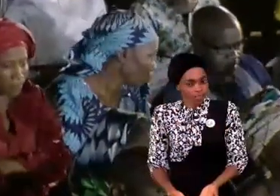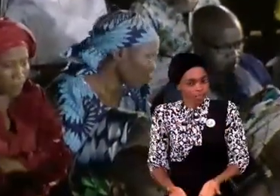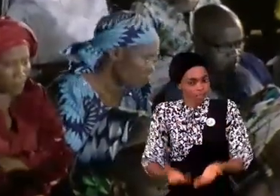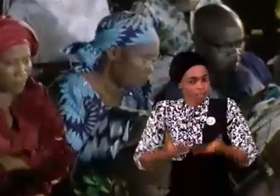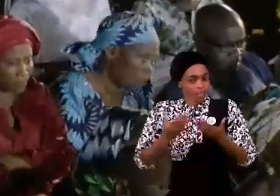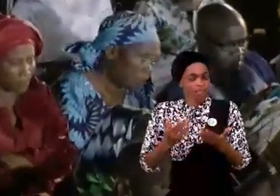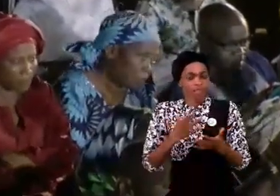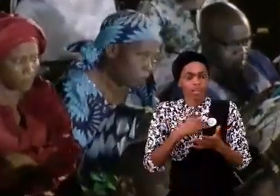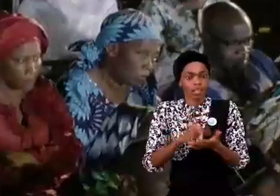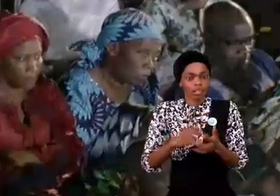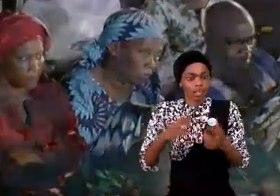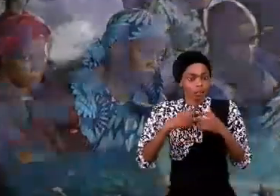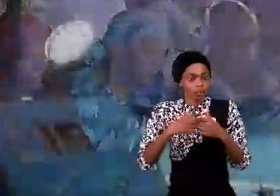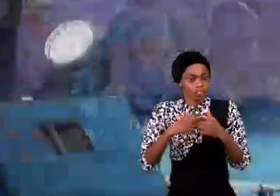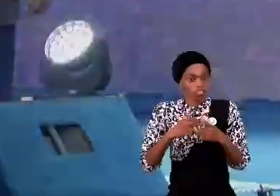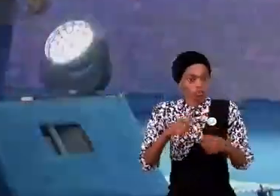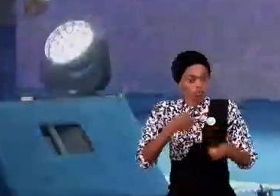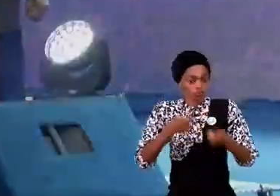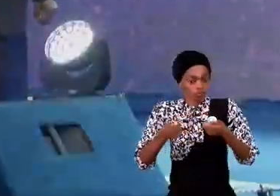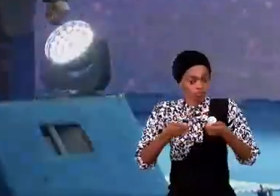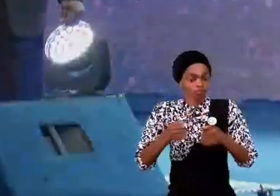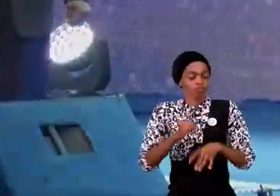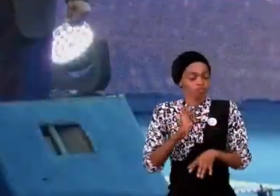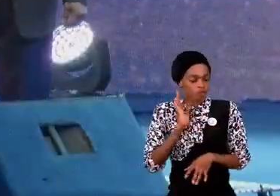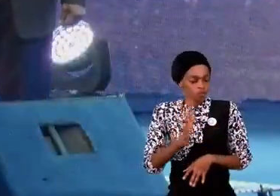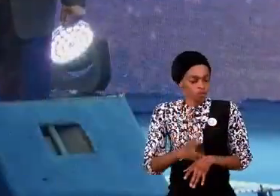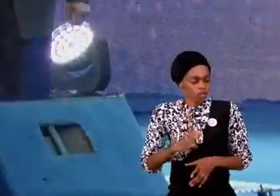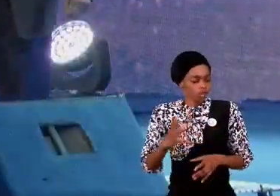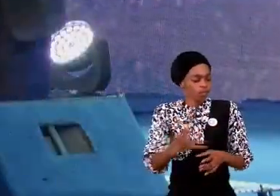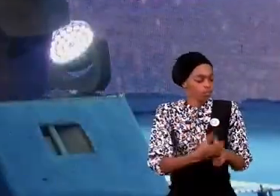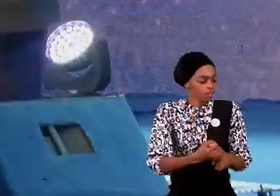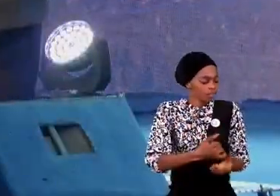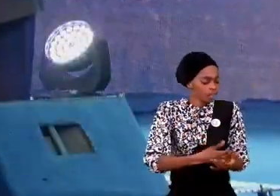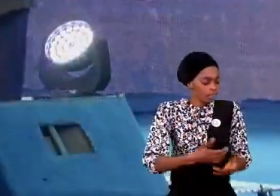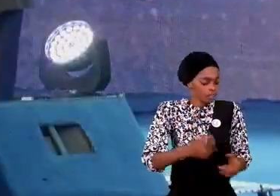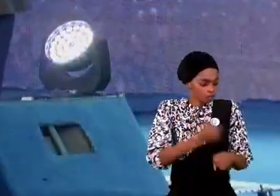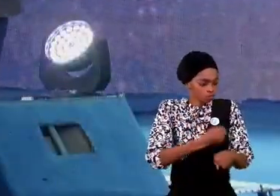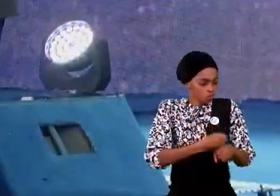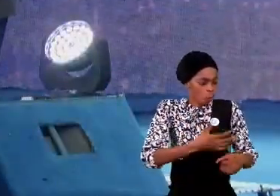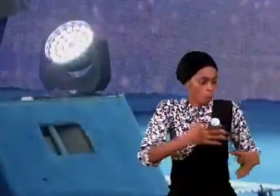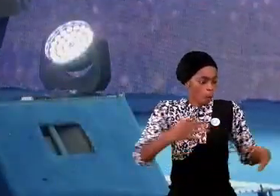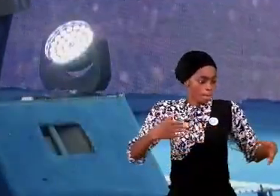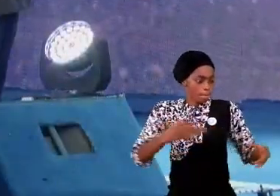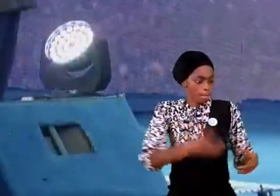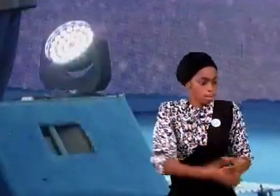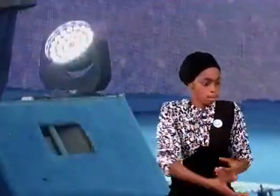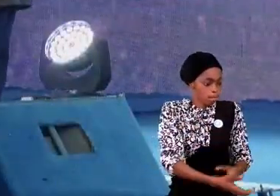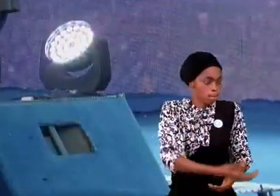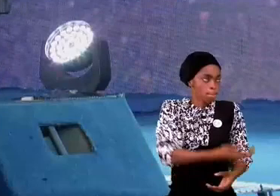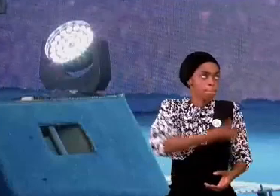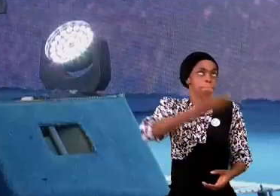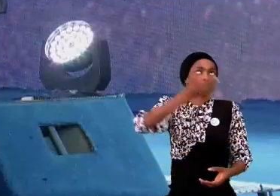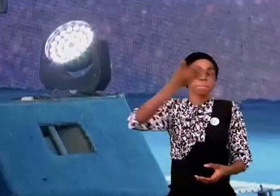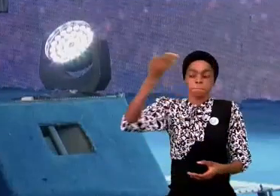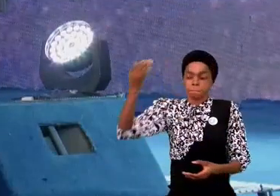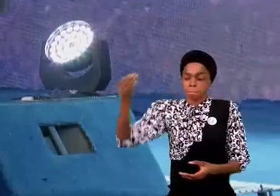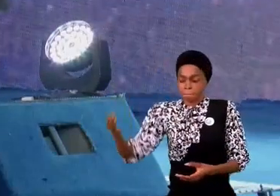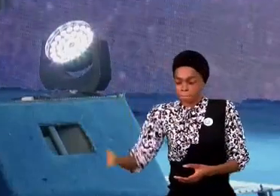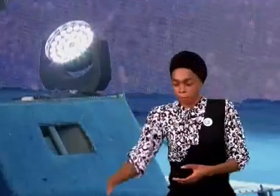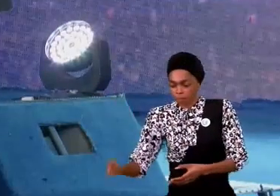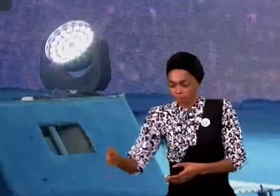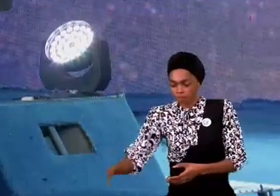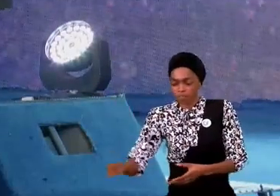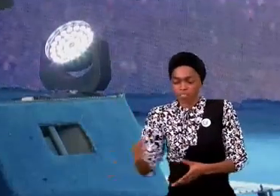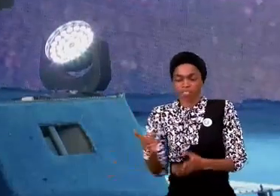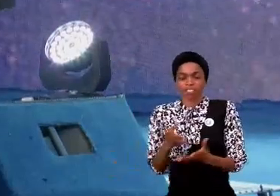the right place. That's how mighty the power of God is. What man cannot lift up,